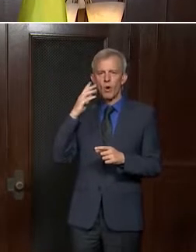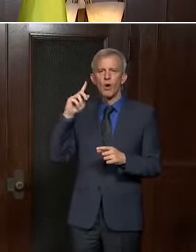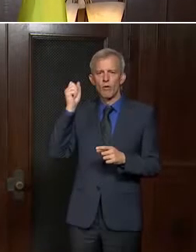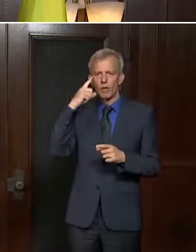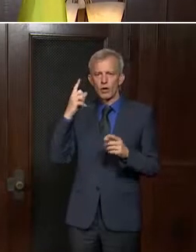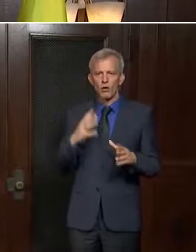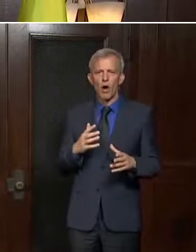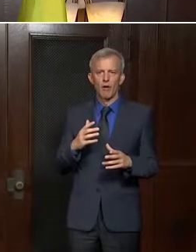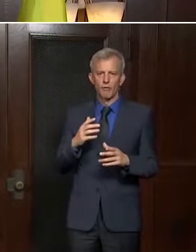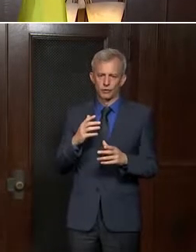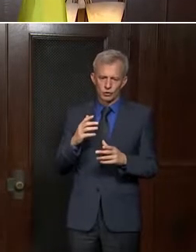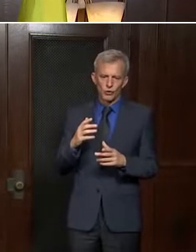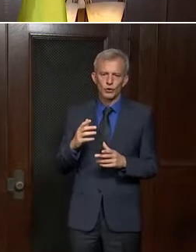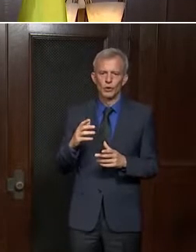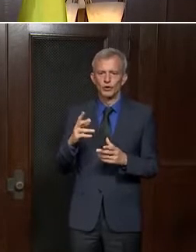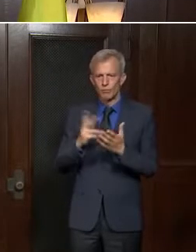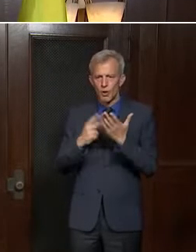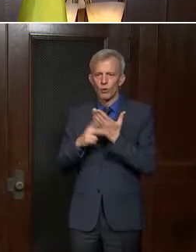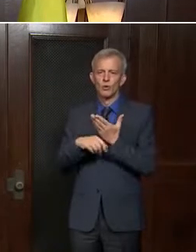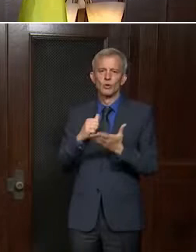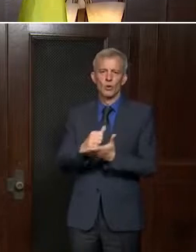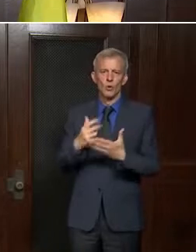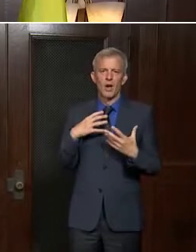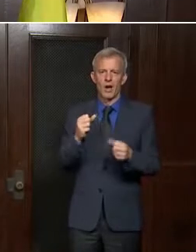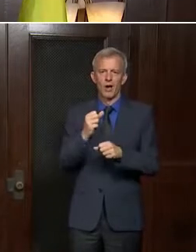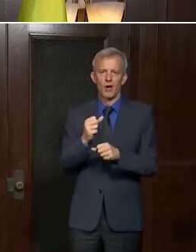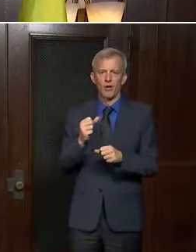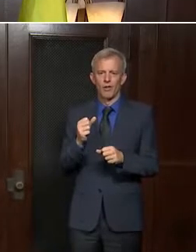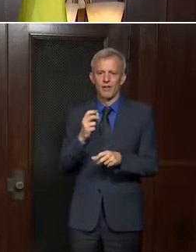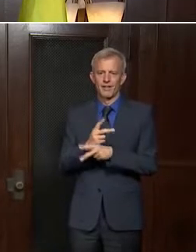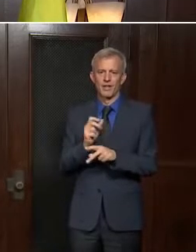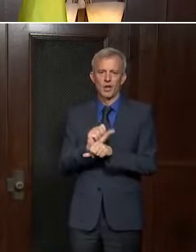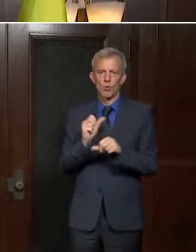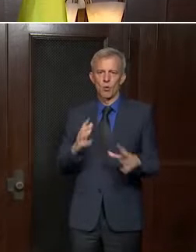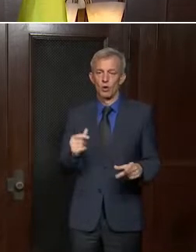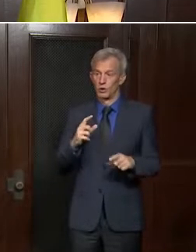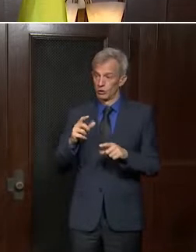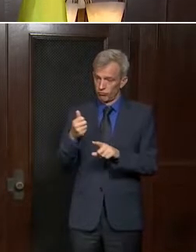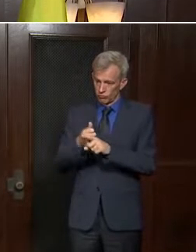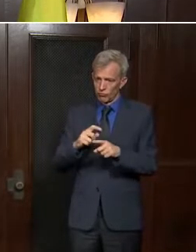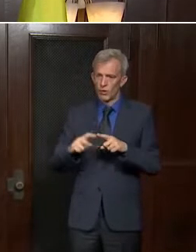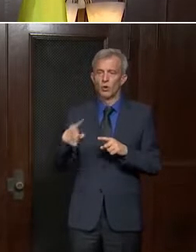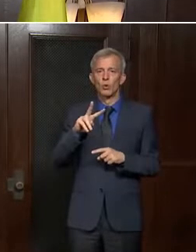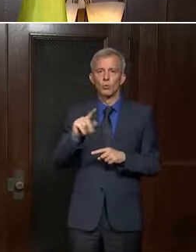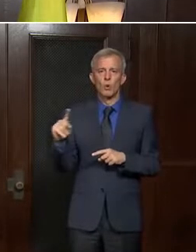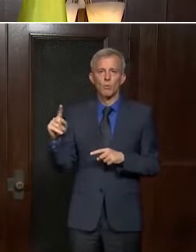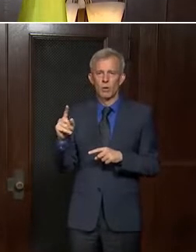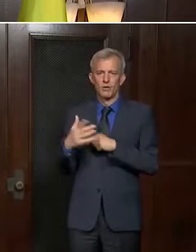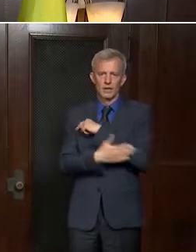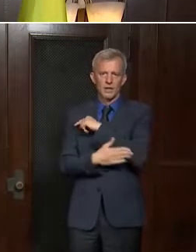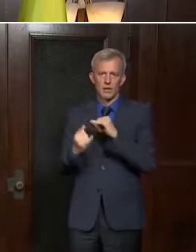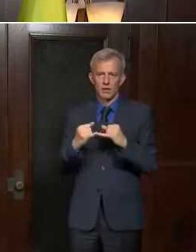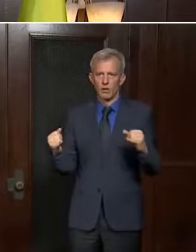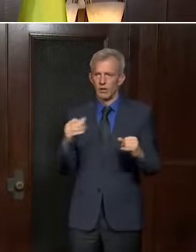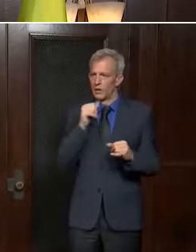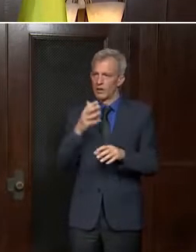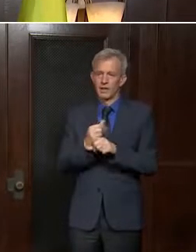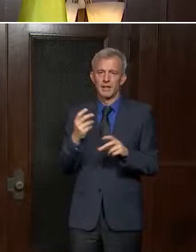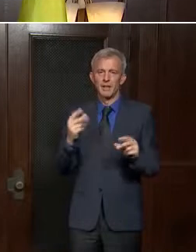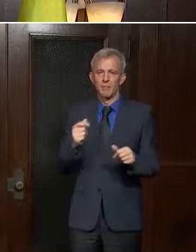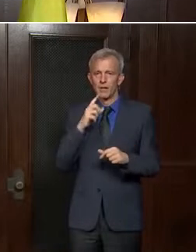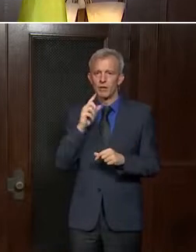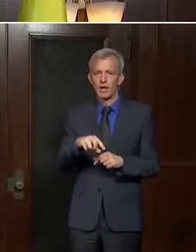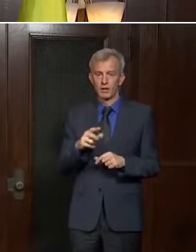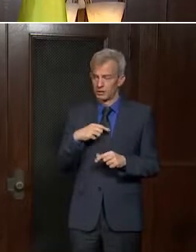She's called 211, the county line, and hasn't gotten any immediate answers. Are there any immediate resources the city